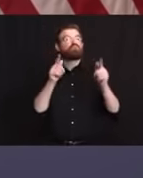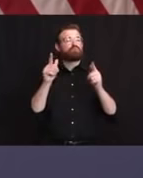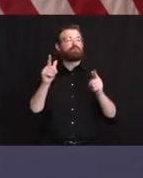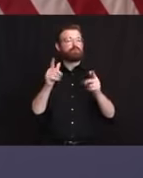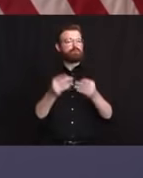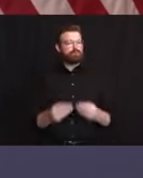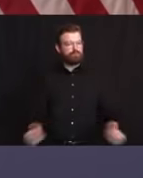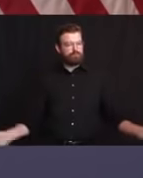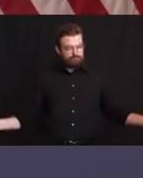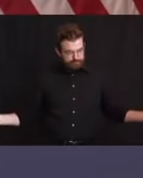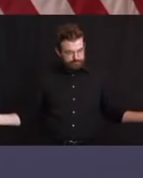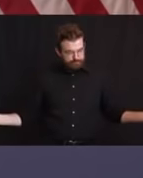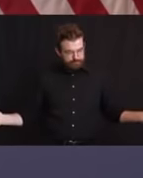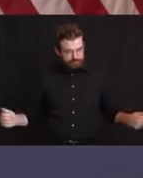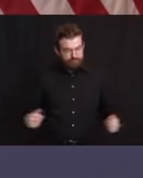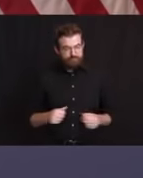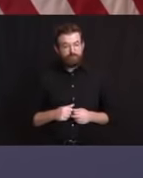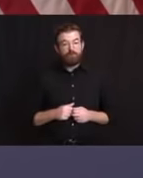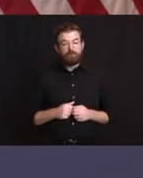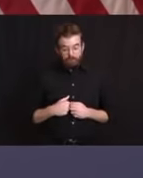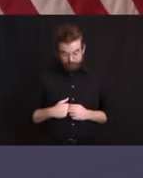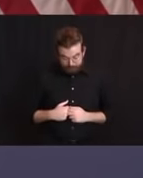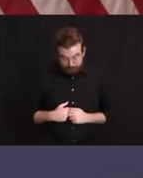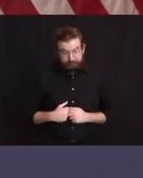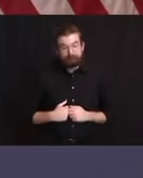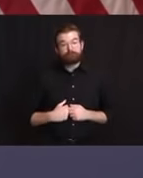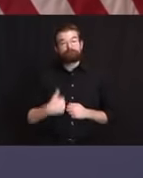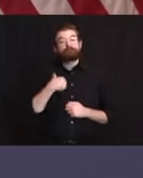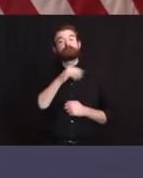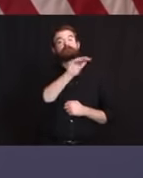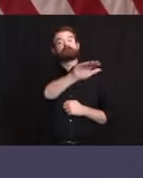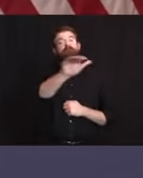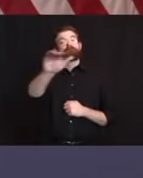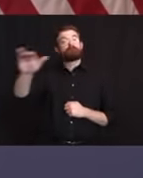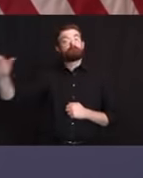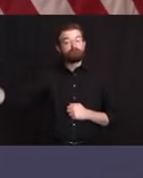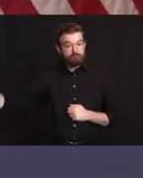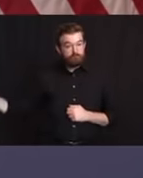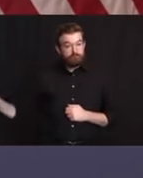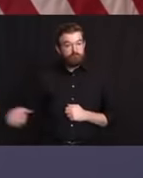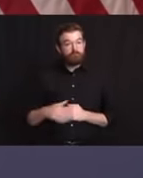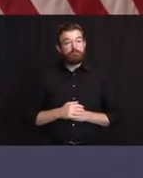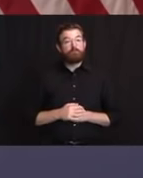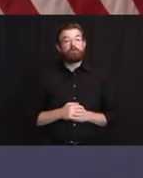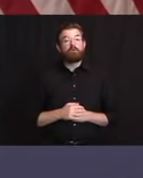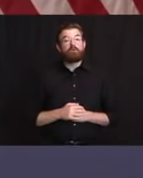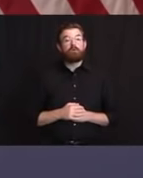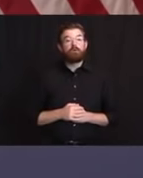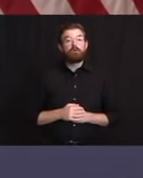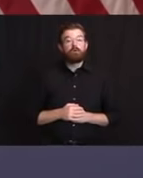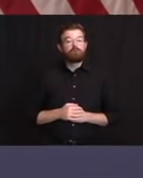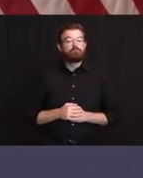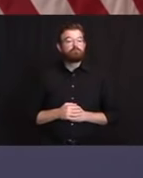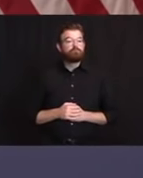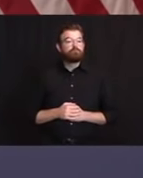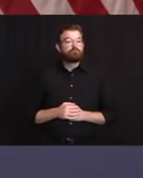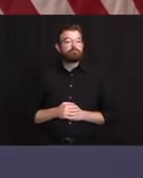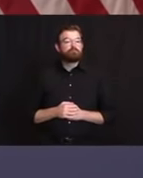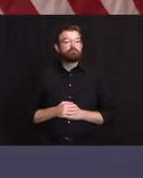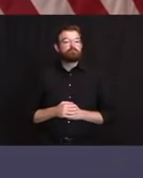heat, I remind everybody that 211 is a great source of information for the, if you're looking for a cooling